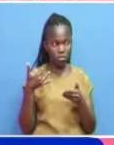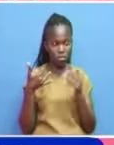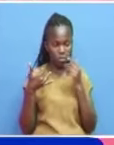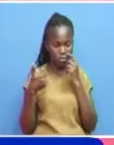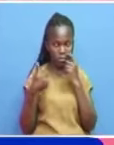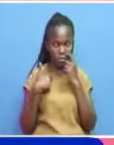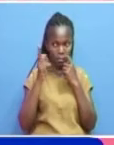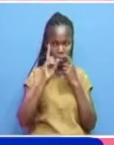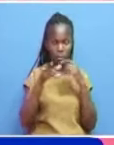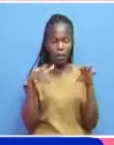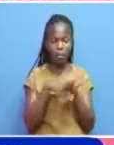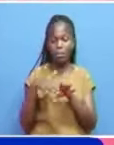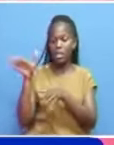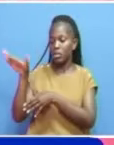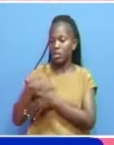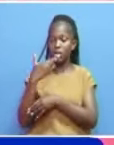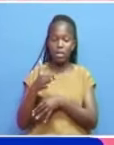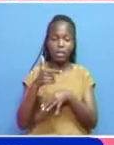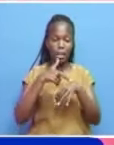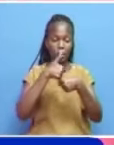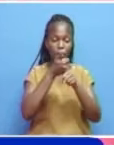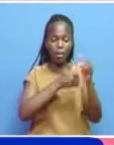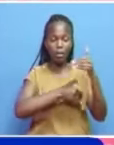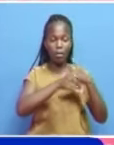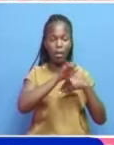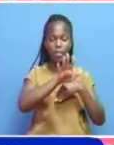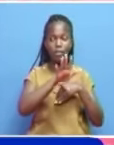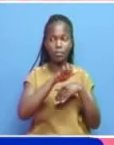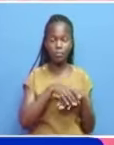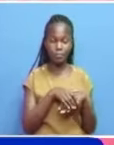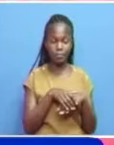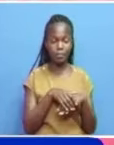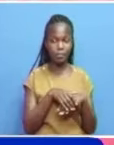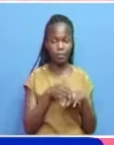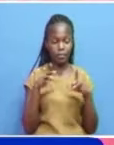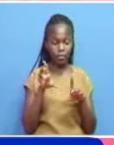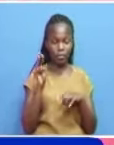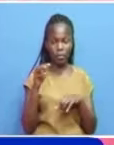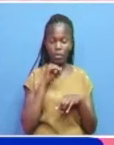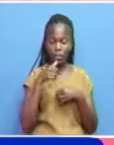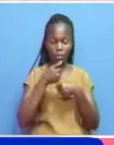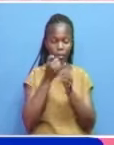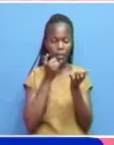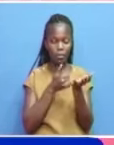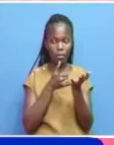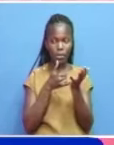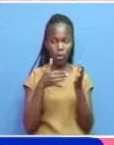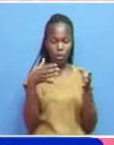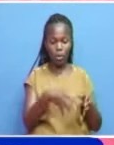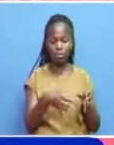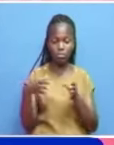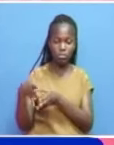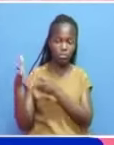one. I caution the members of parliament as they make their contributions on the floor, let them not make it a community